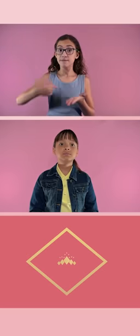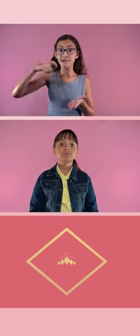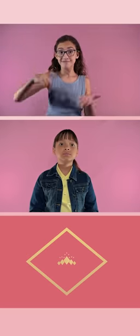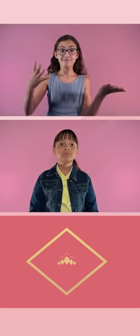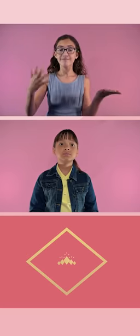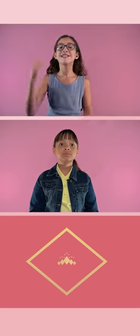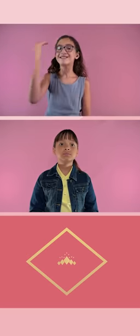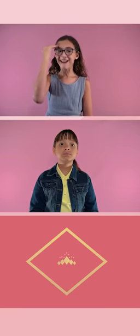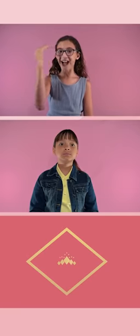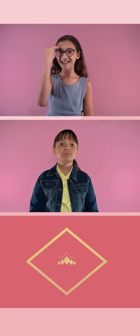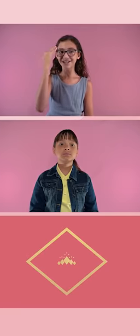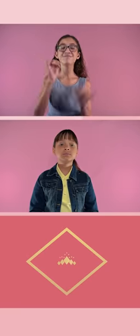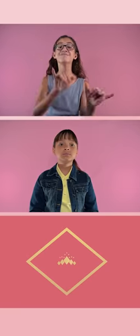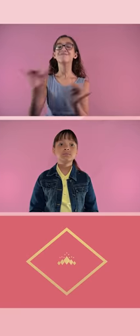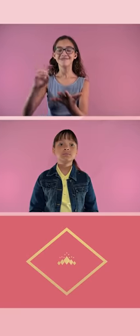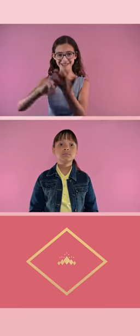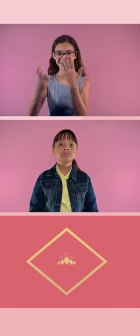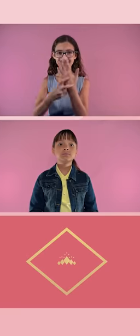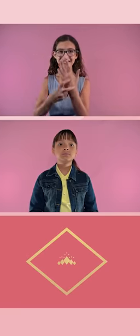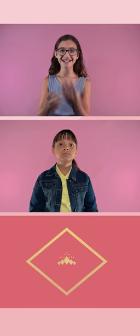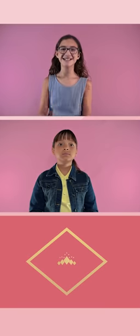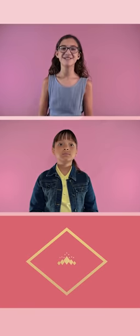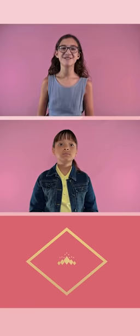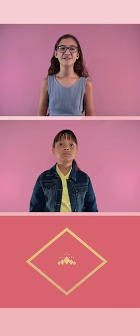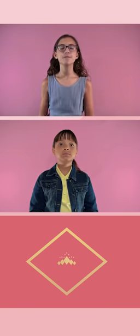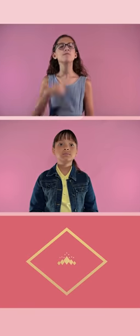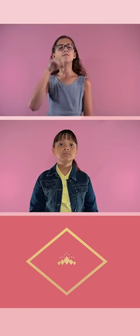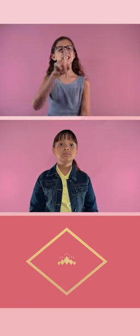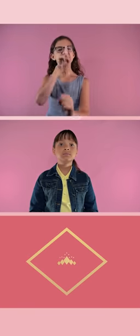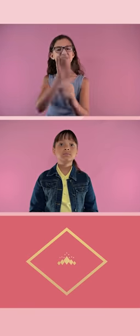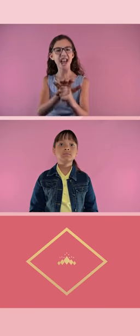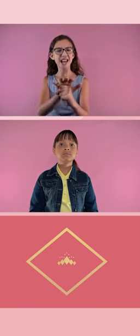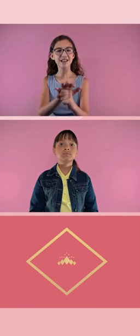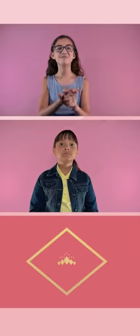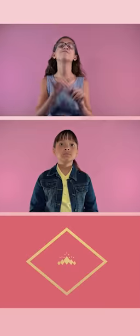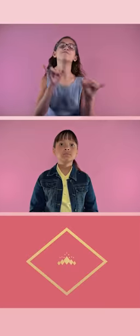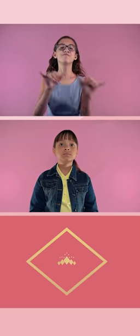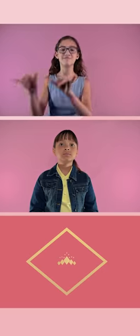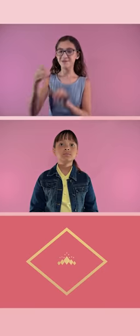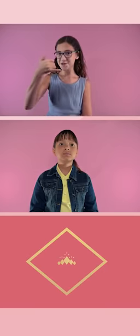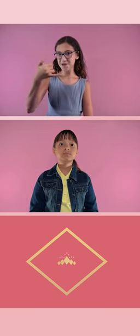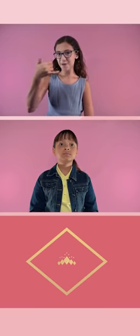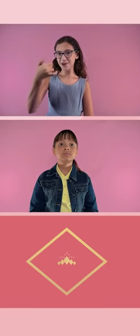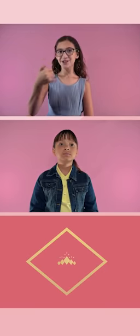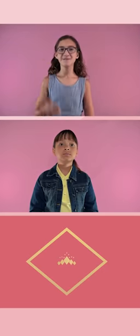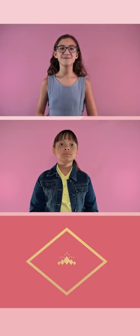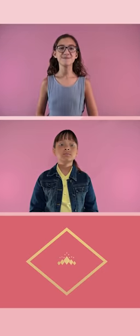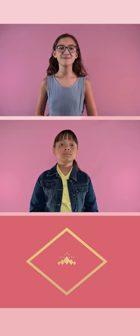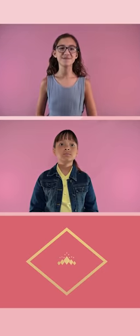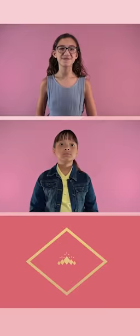Tiana toast is knowledge. That's my toast. Then I need to be dedicated. That's some yogurt.